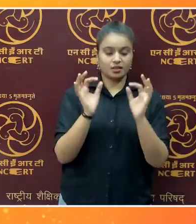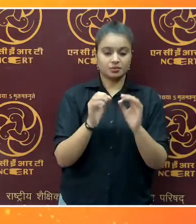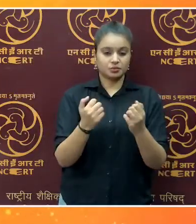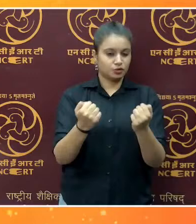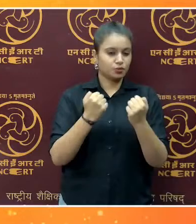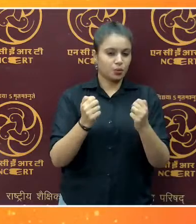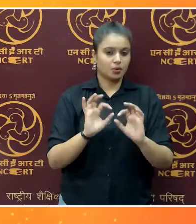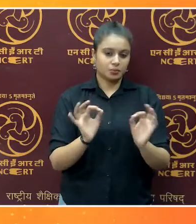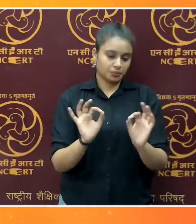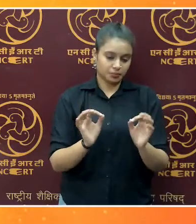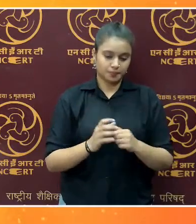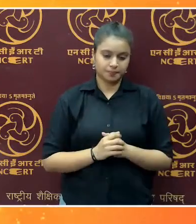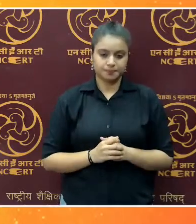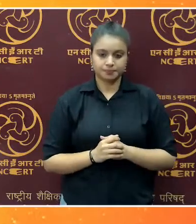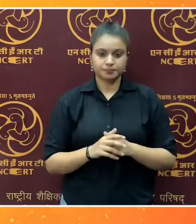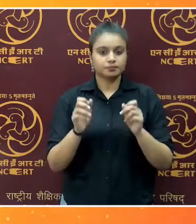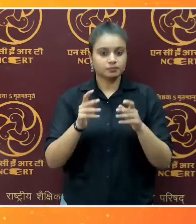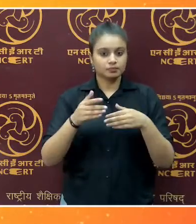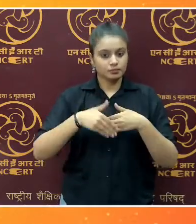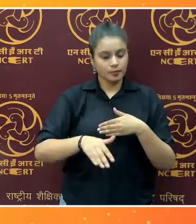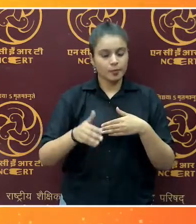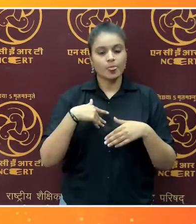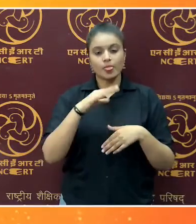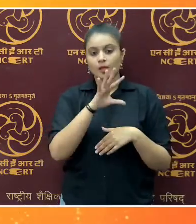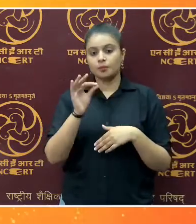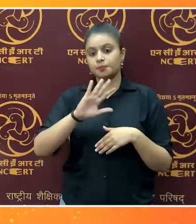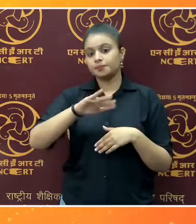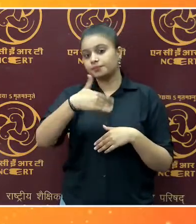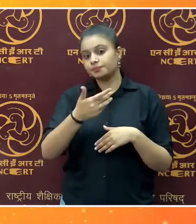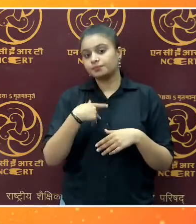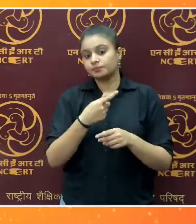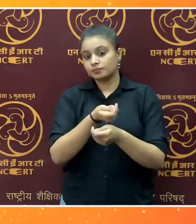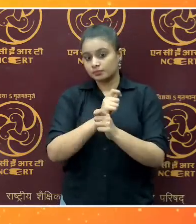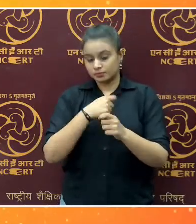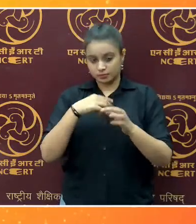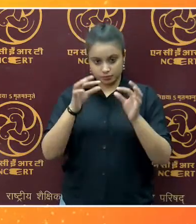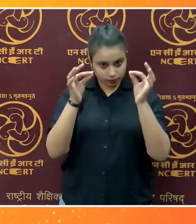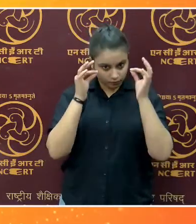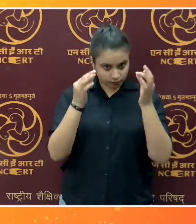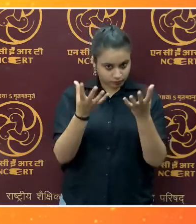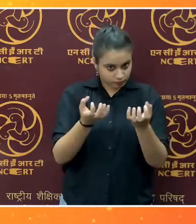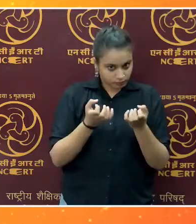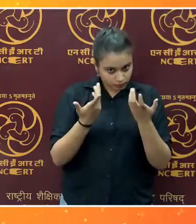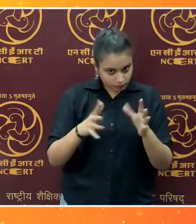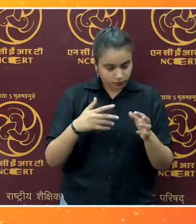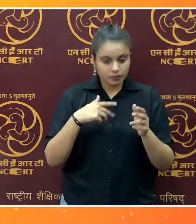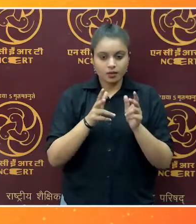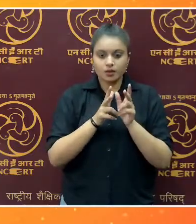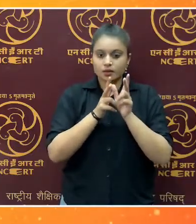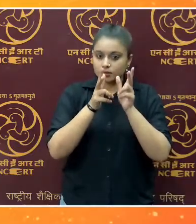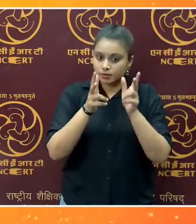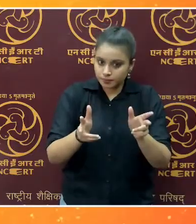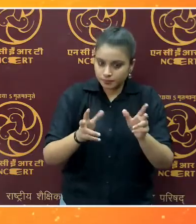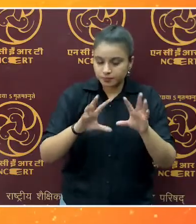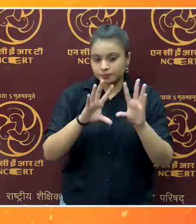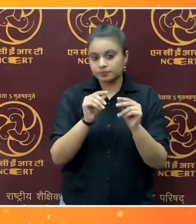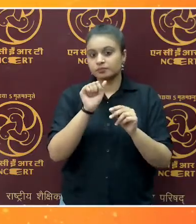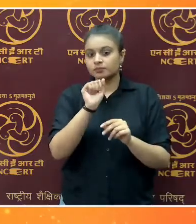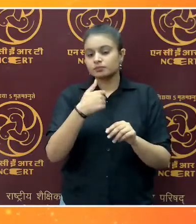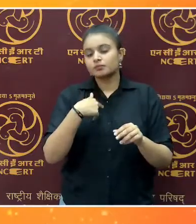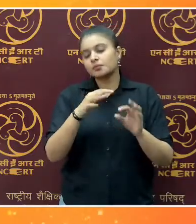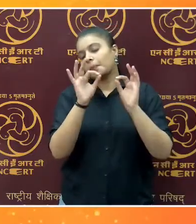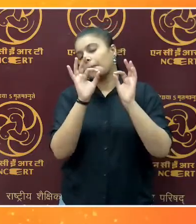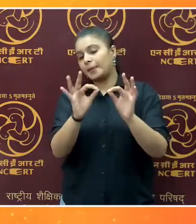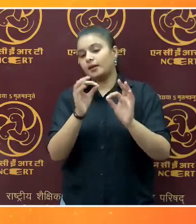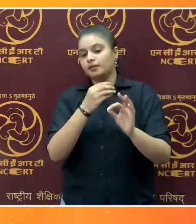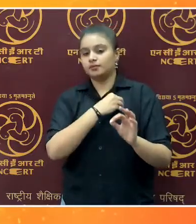during the day. Okay. So a week later, the horse gets his glasses, and the horse also tells Dr. Dolittle that you are the best